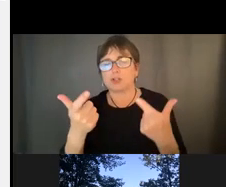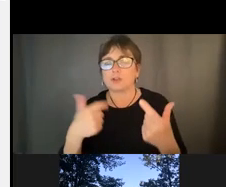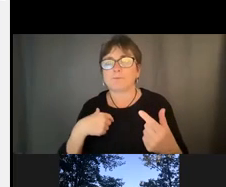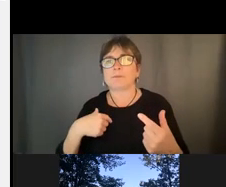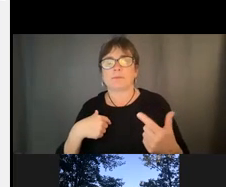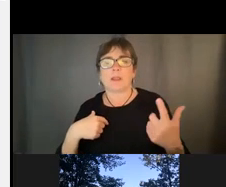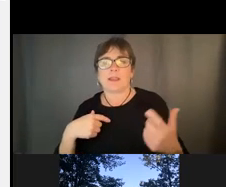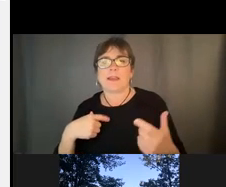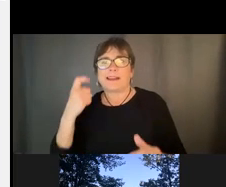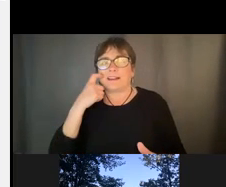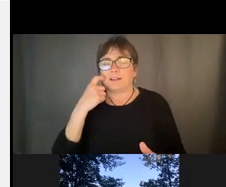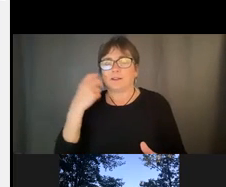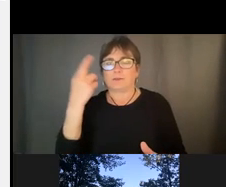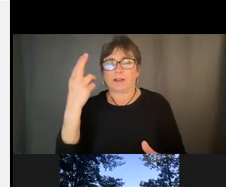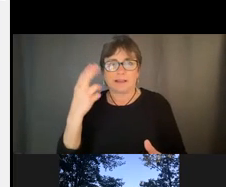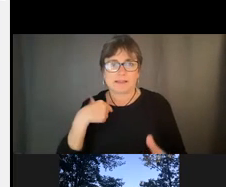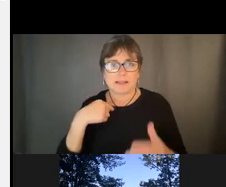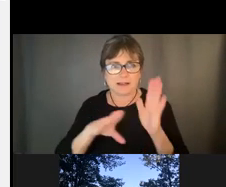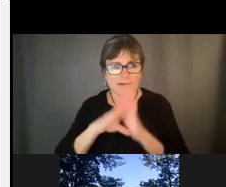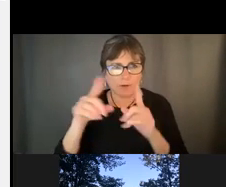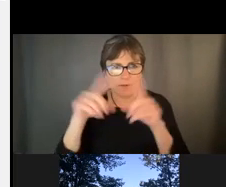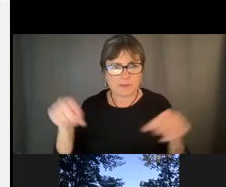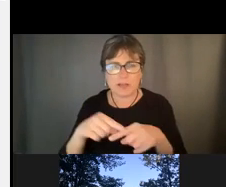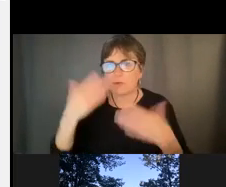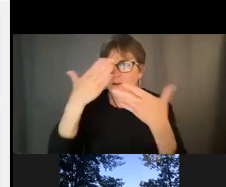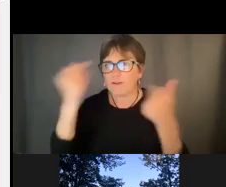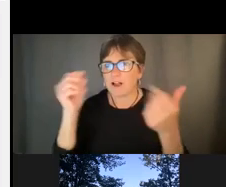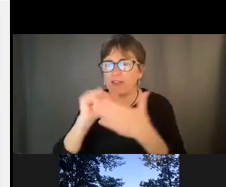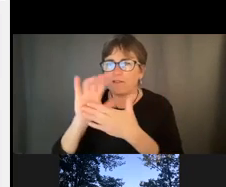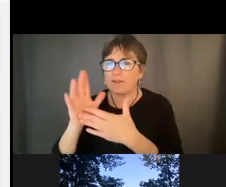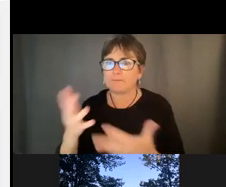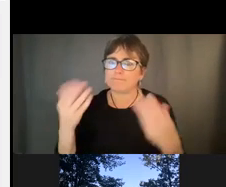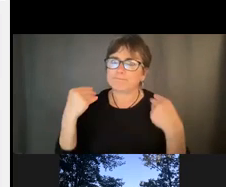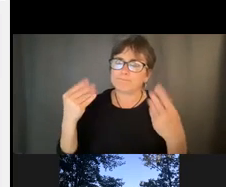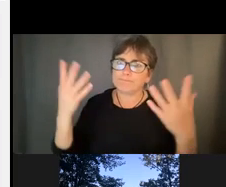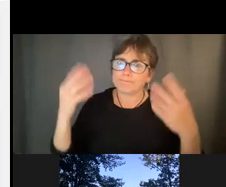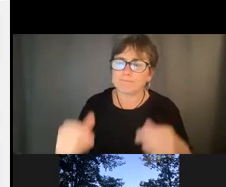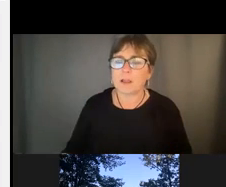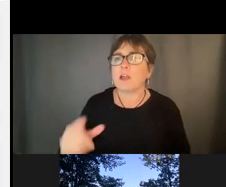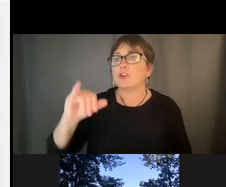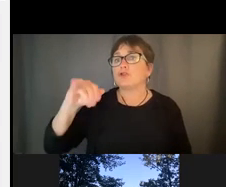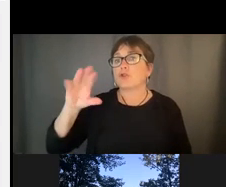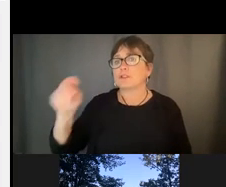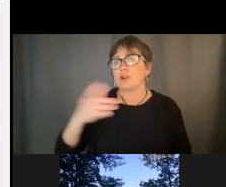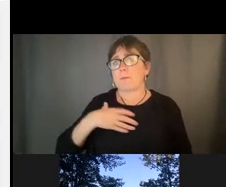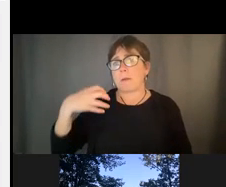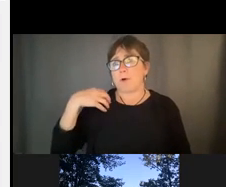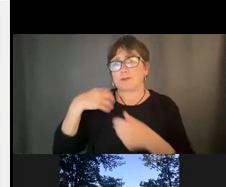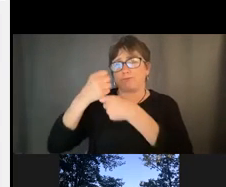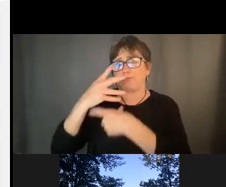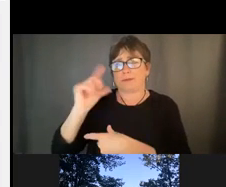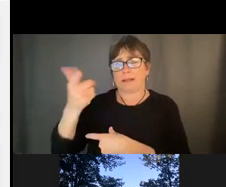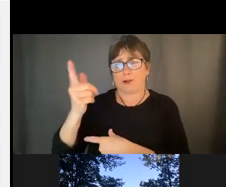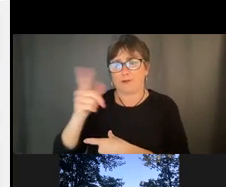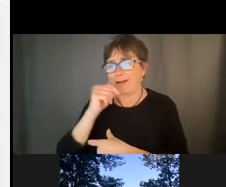that I developed this whole page and then didn't put that in there. So I guess as my boss, you can yell at me later. But no. But we